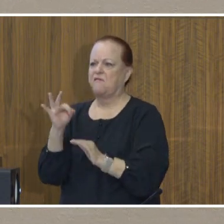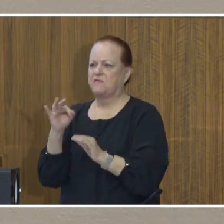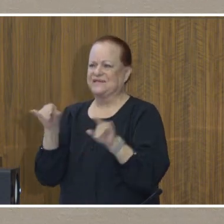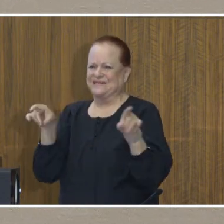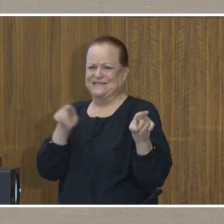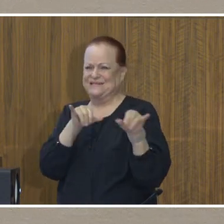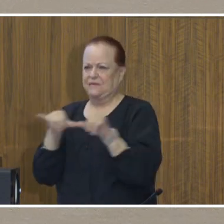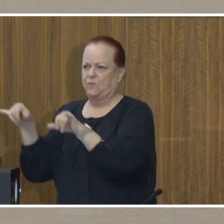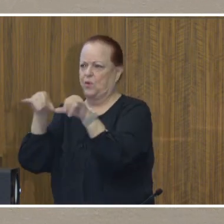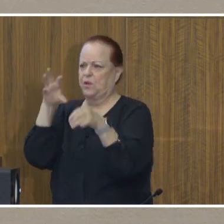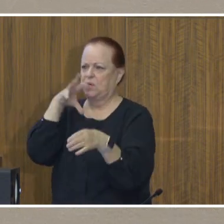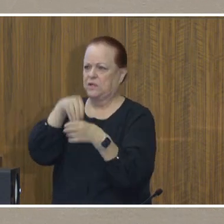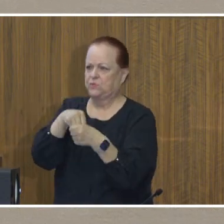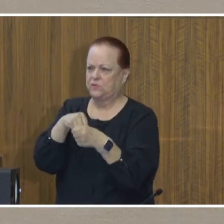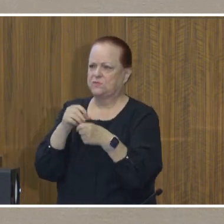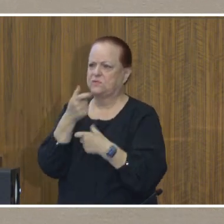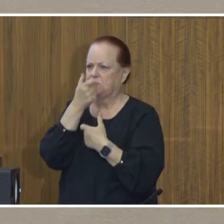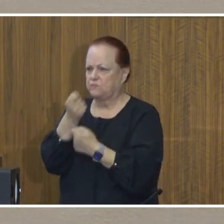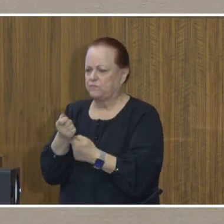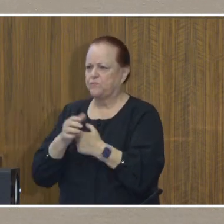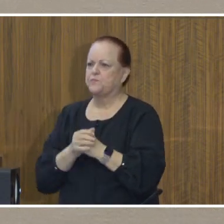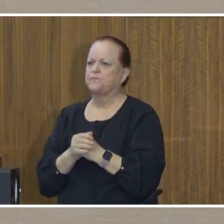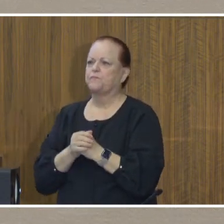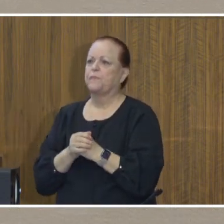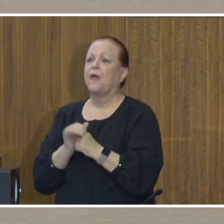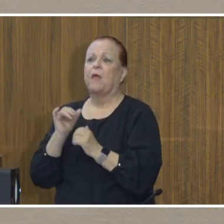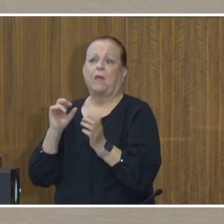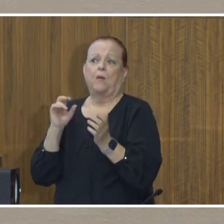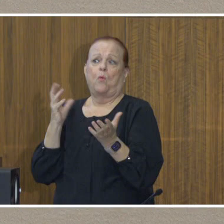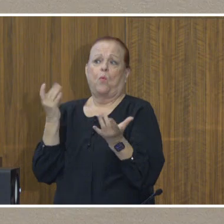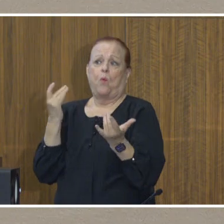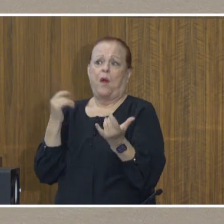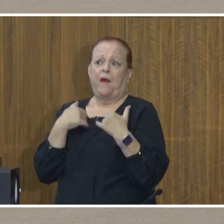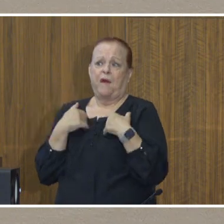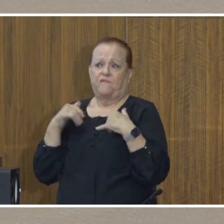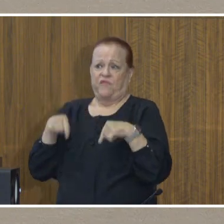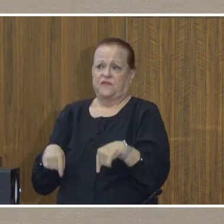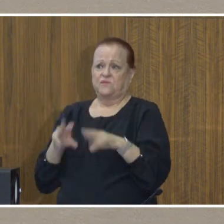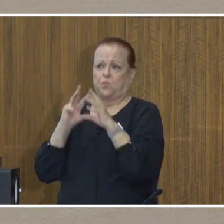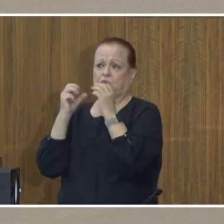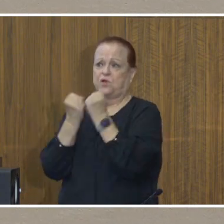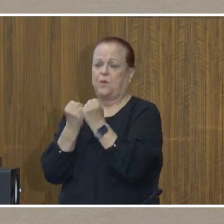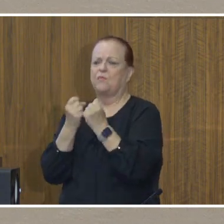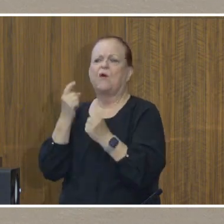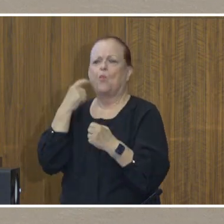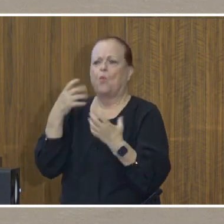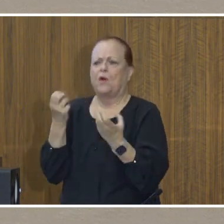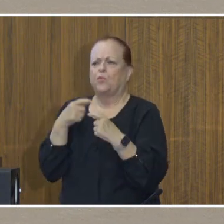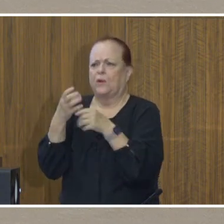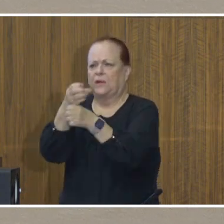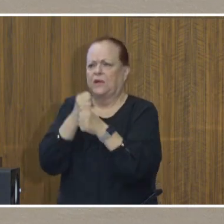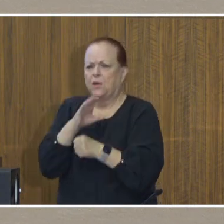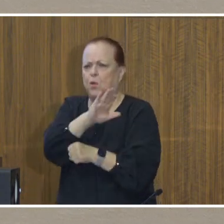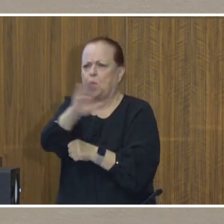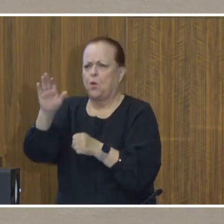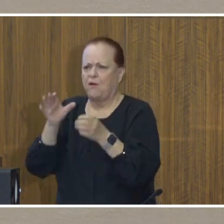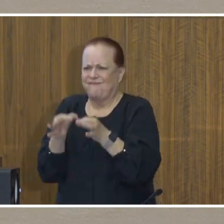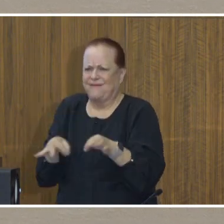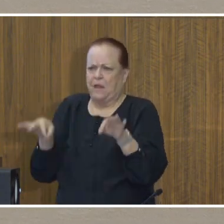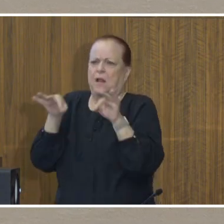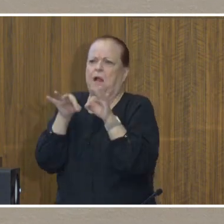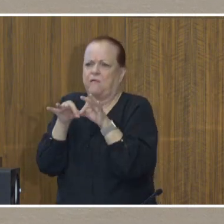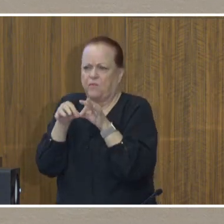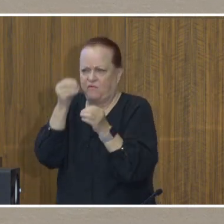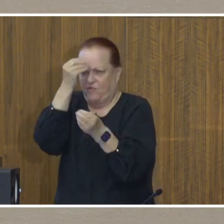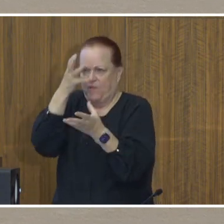real purpose of these workshops is to receive valuable input from members of the community. So thank you all for being